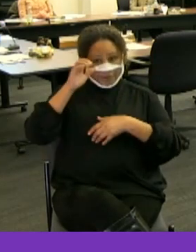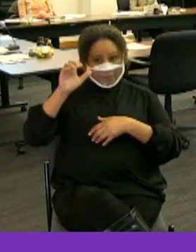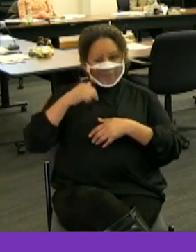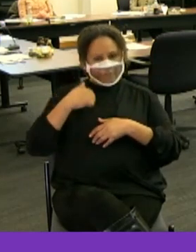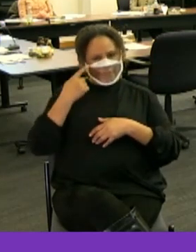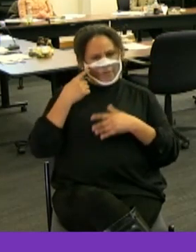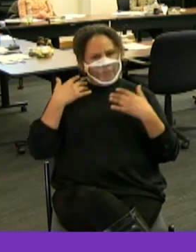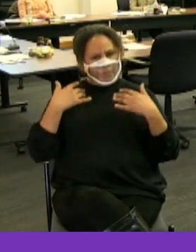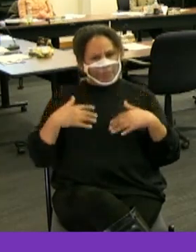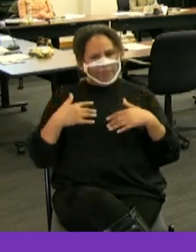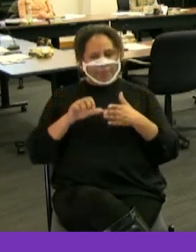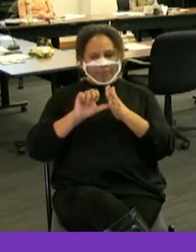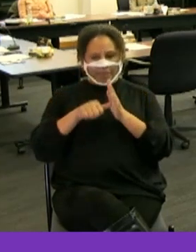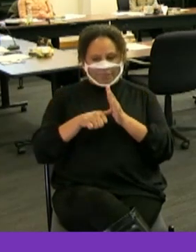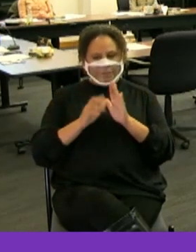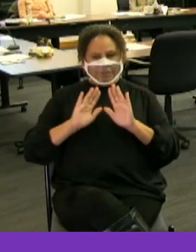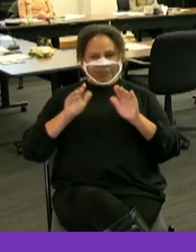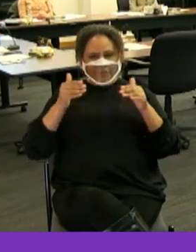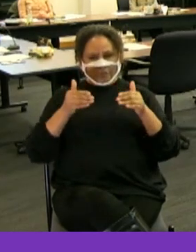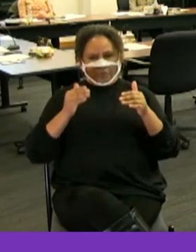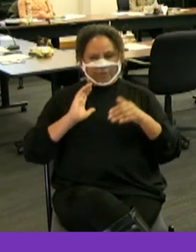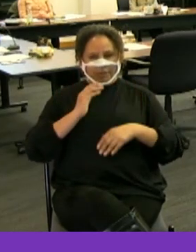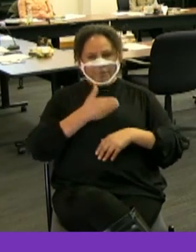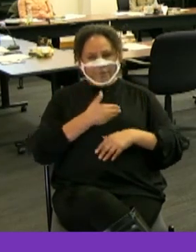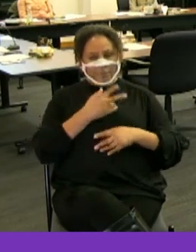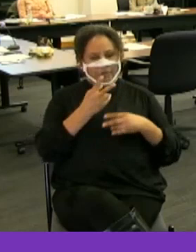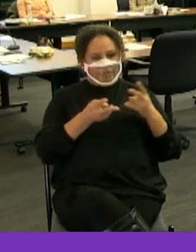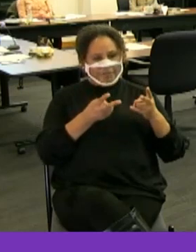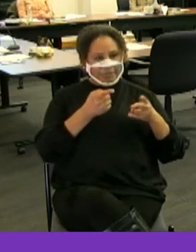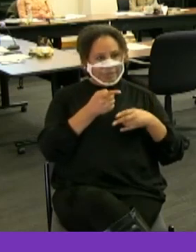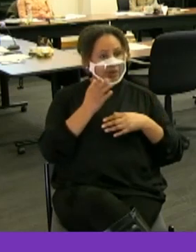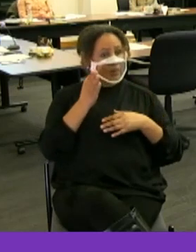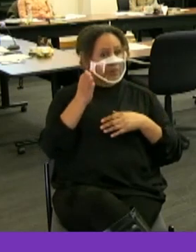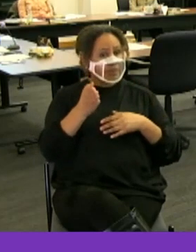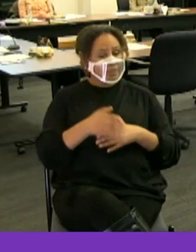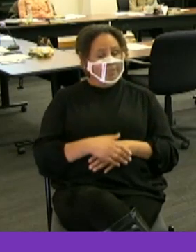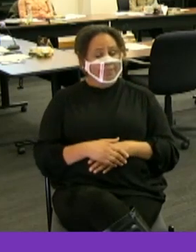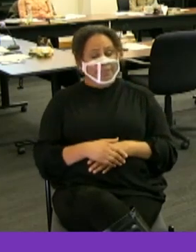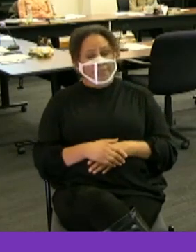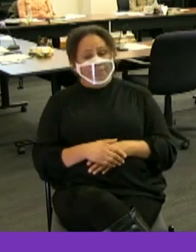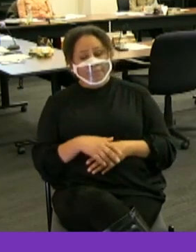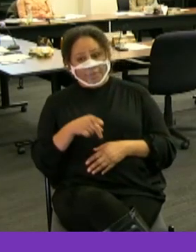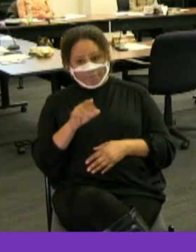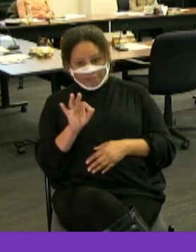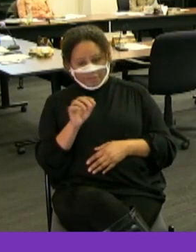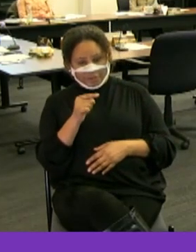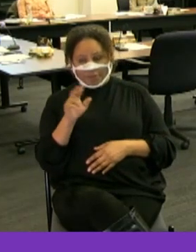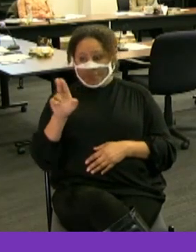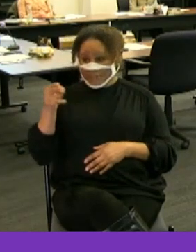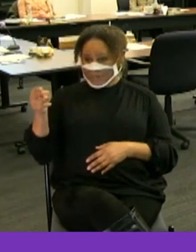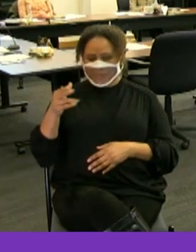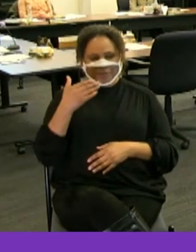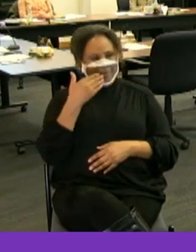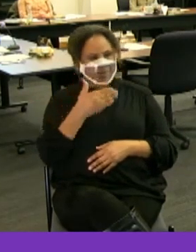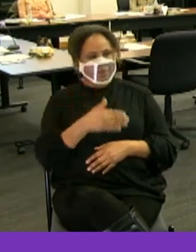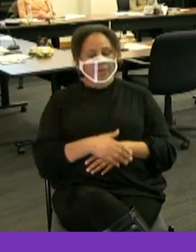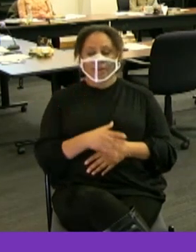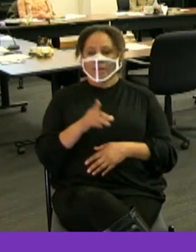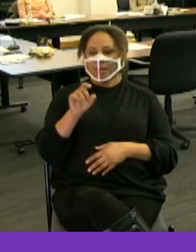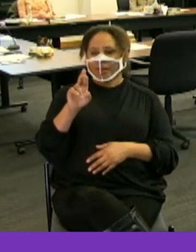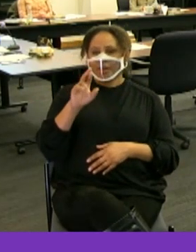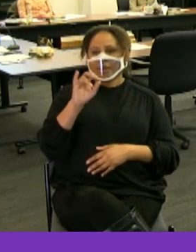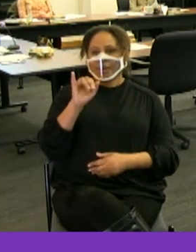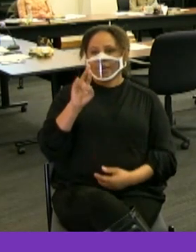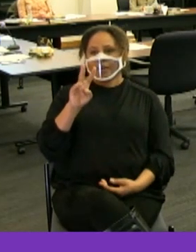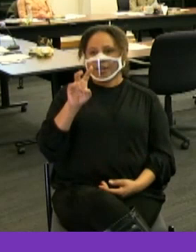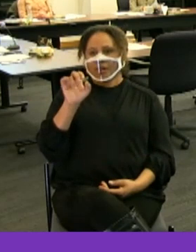think that's going to be the emphasis and the focus of our visit out there to Plainfield. Bless you. Dr. Irvin